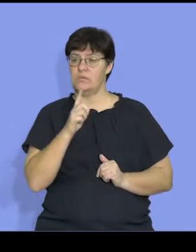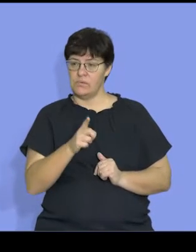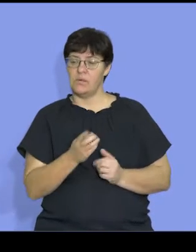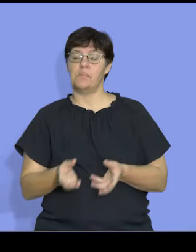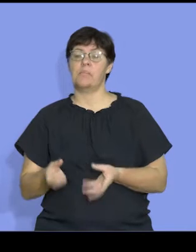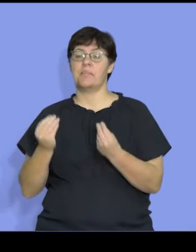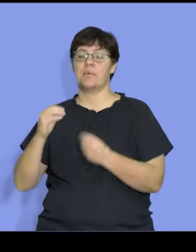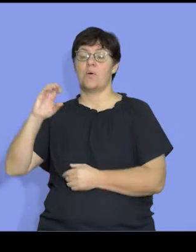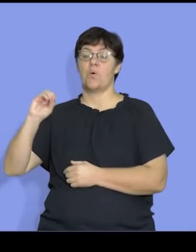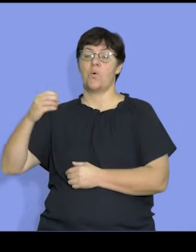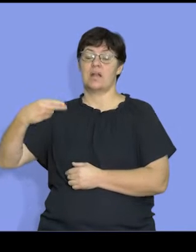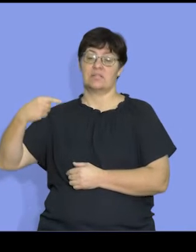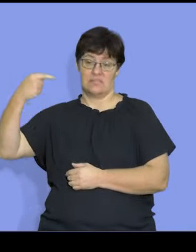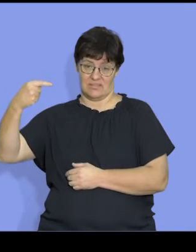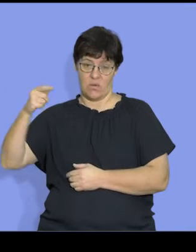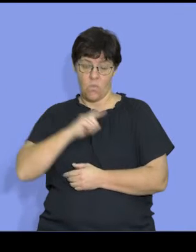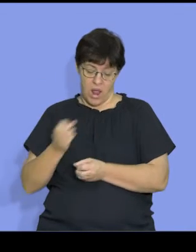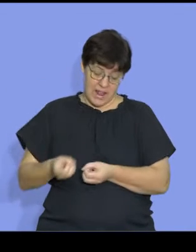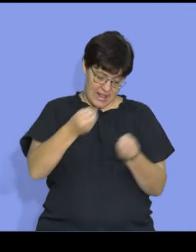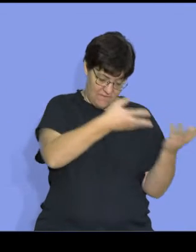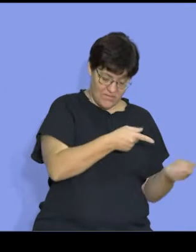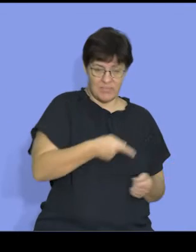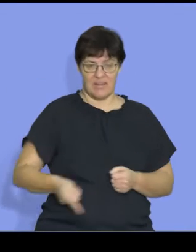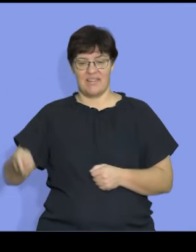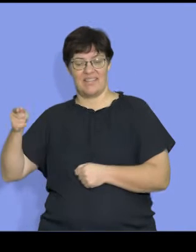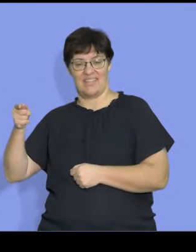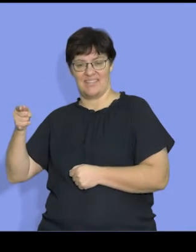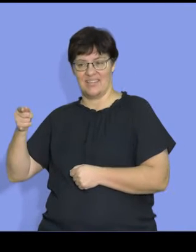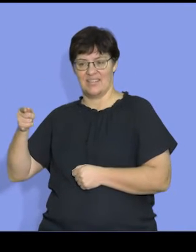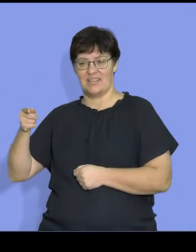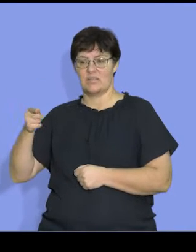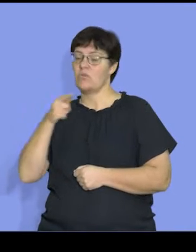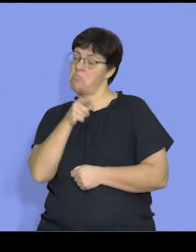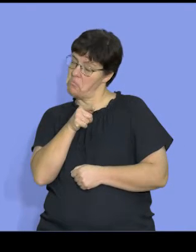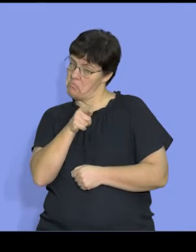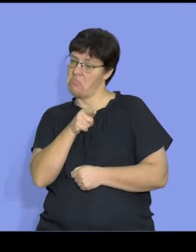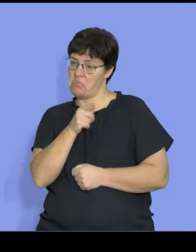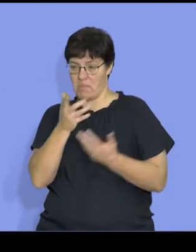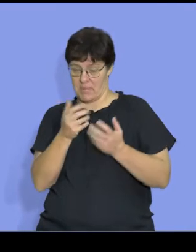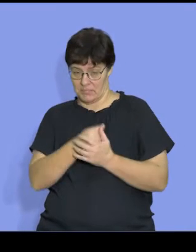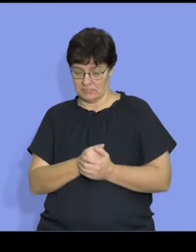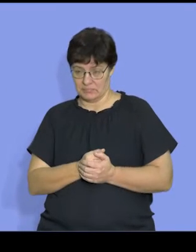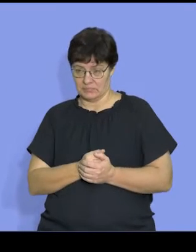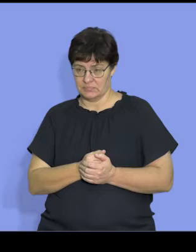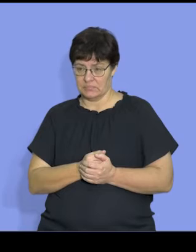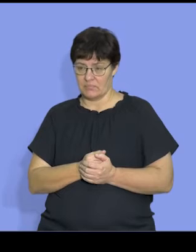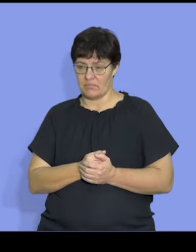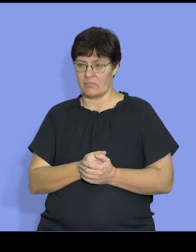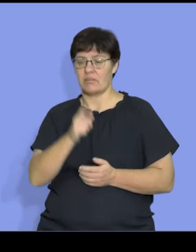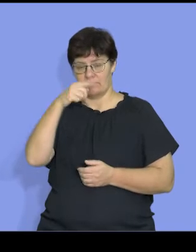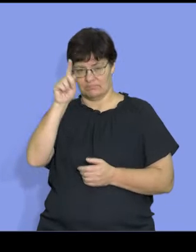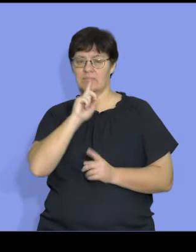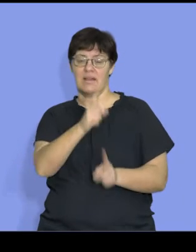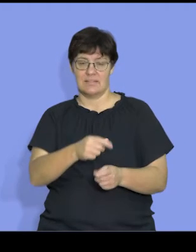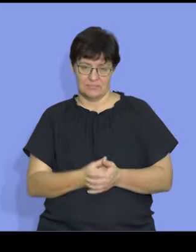in the hydroxide ion after donating the proton. So it gives us option A, okay, as the correct answer.